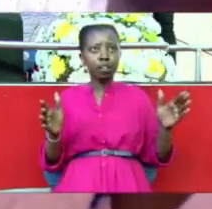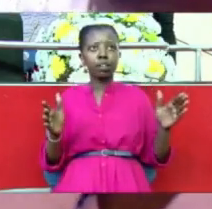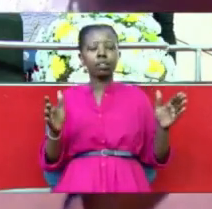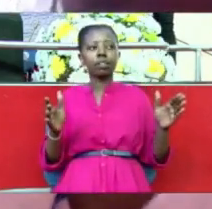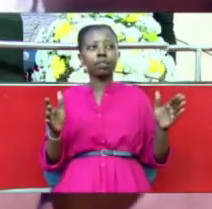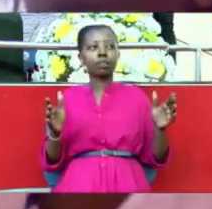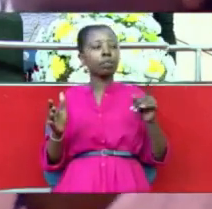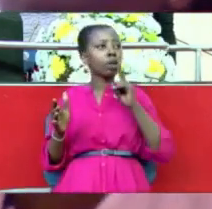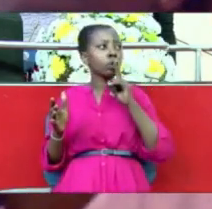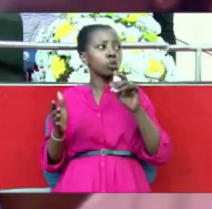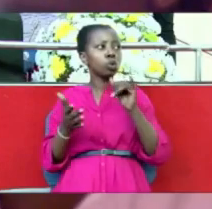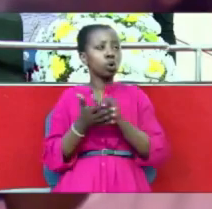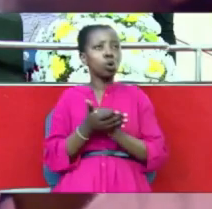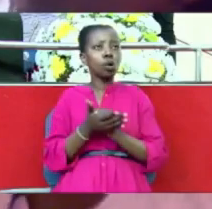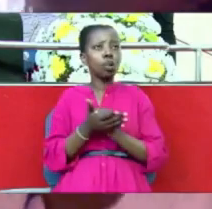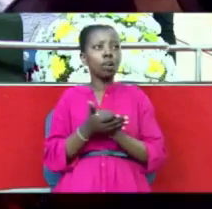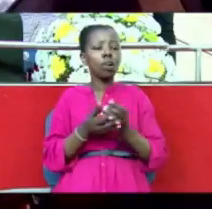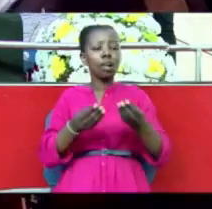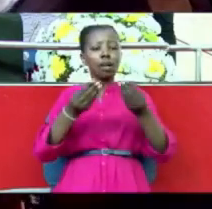Cause me to enlarge.